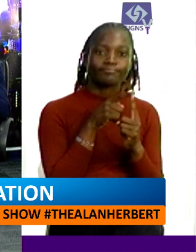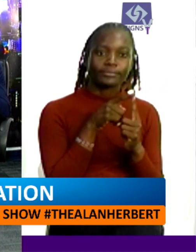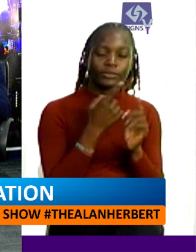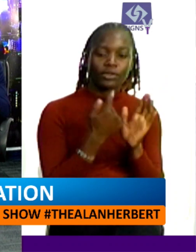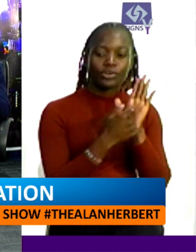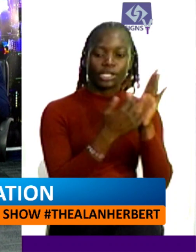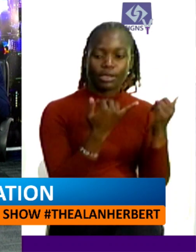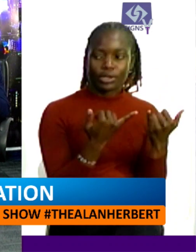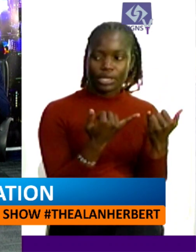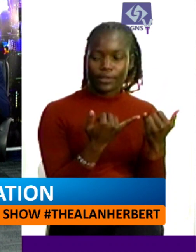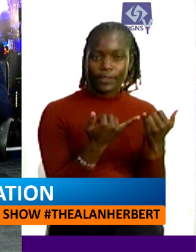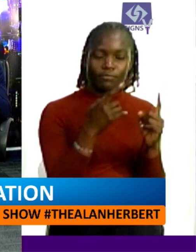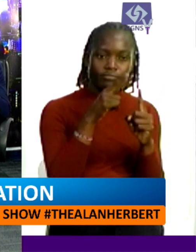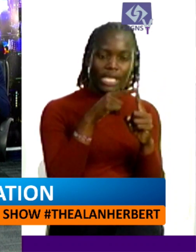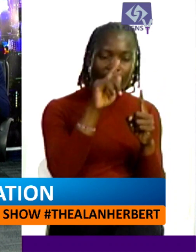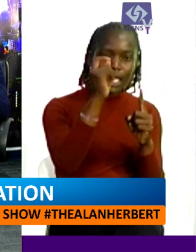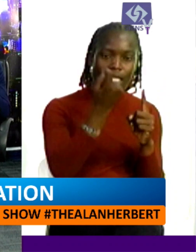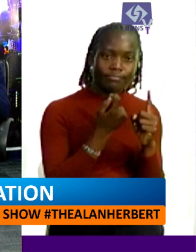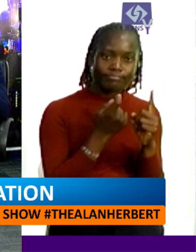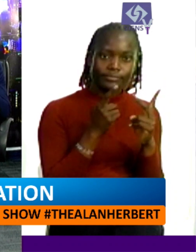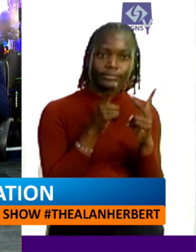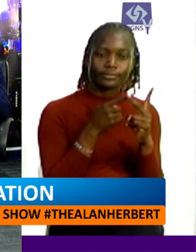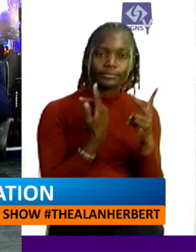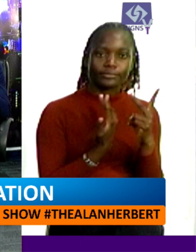for example, now between Kenya and